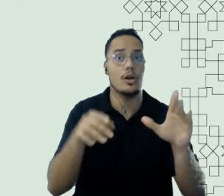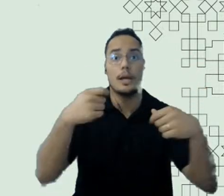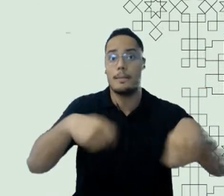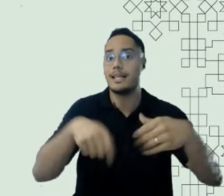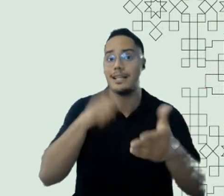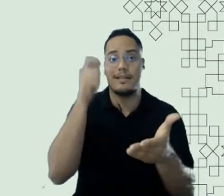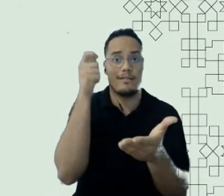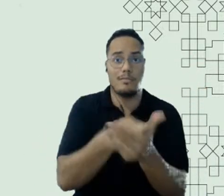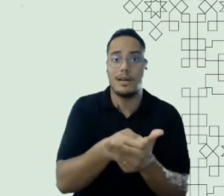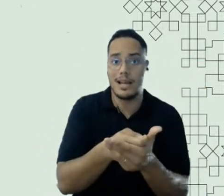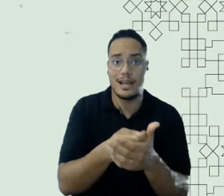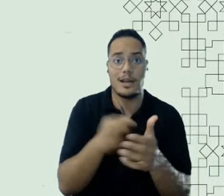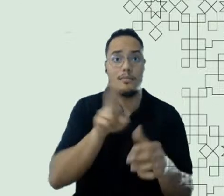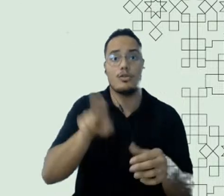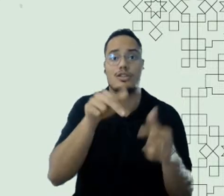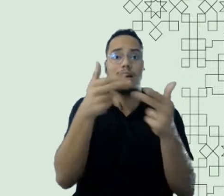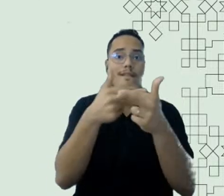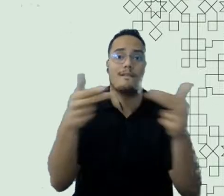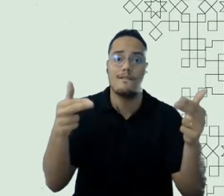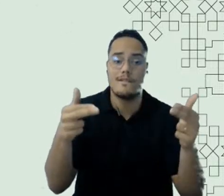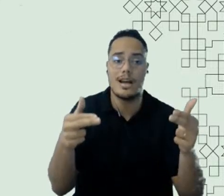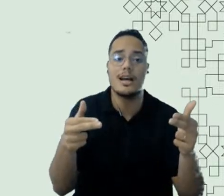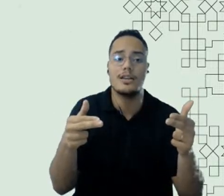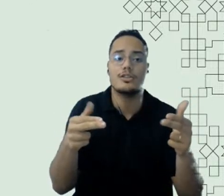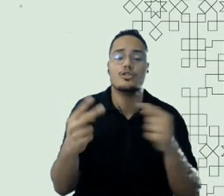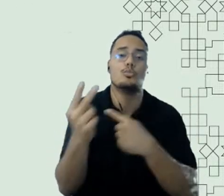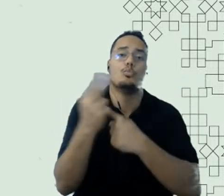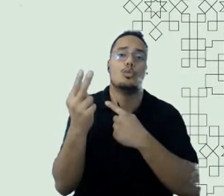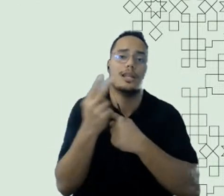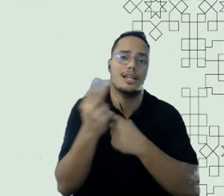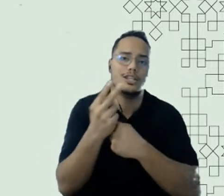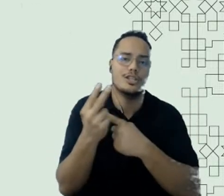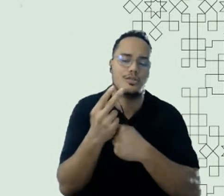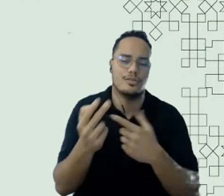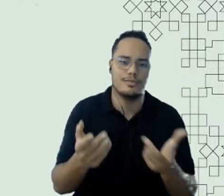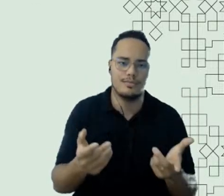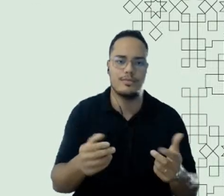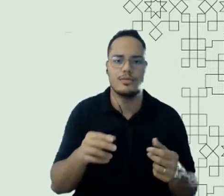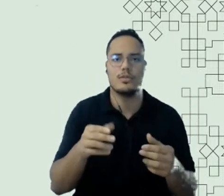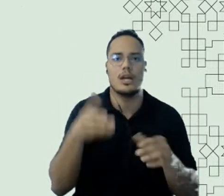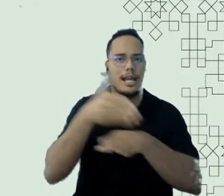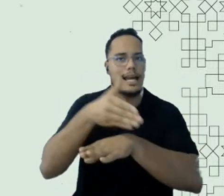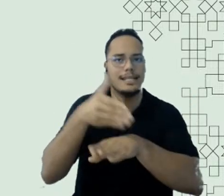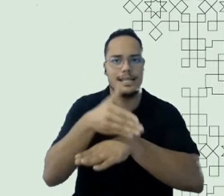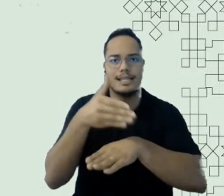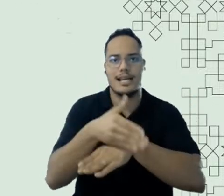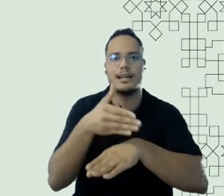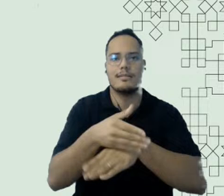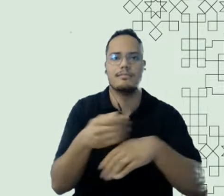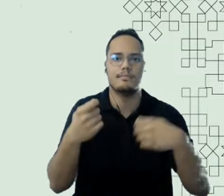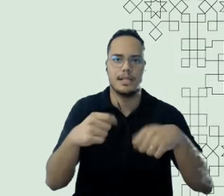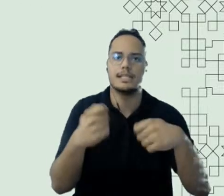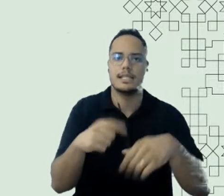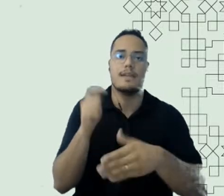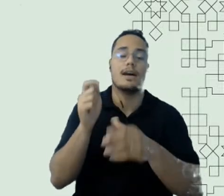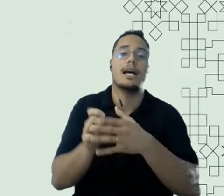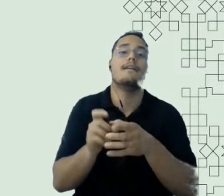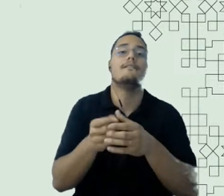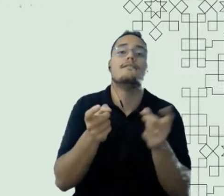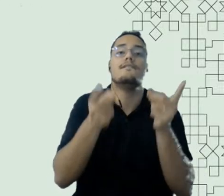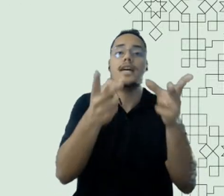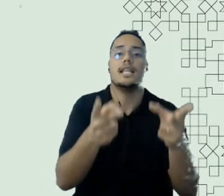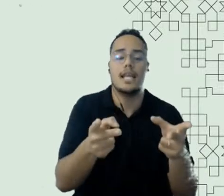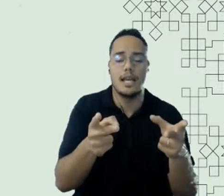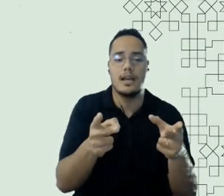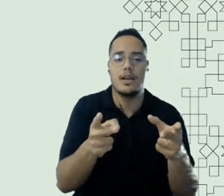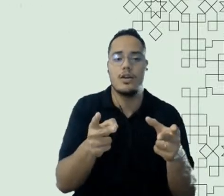considered legitimate by copyright law. So actually, the European Commission accepted the argument